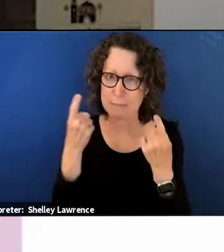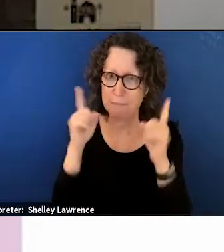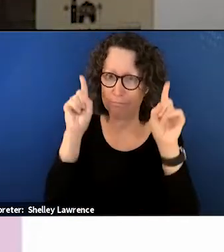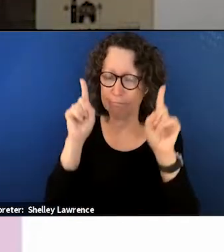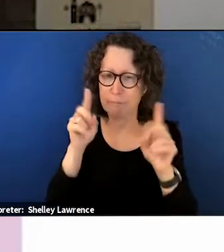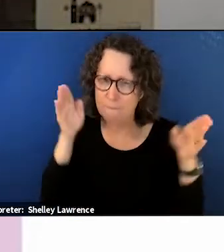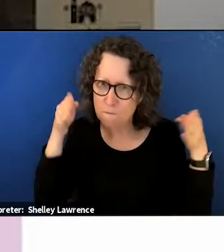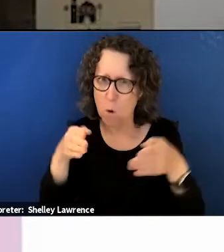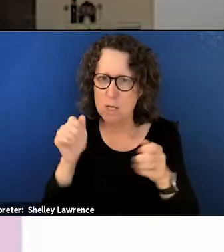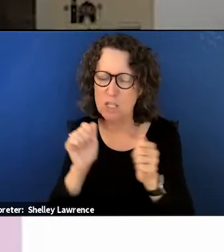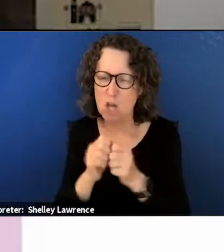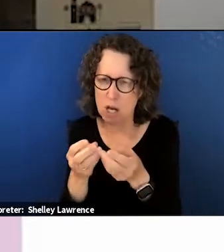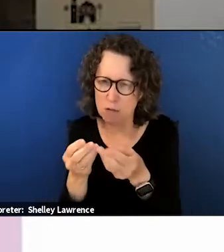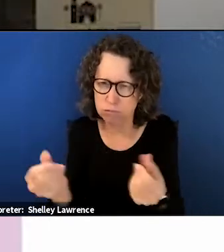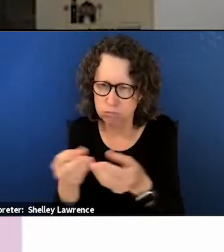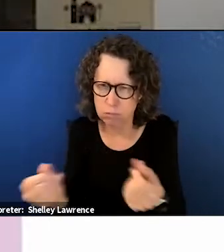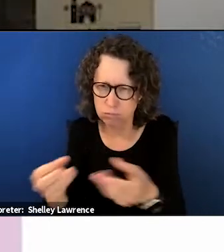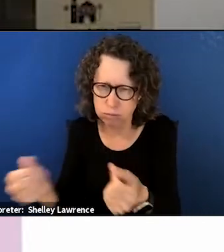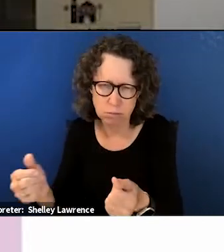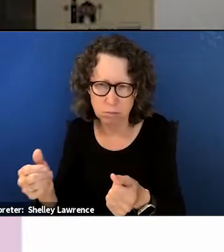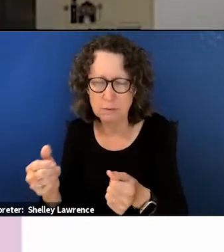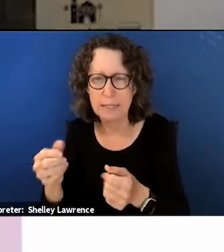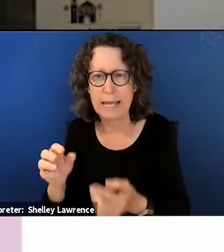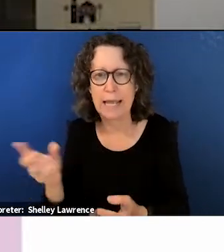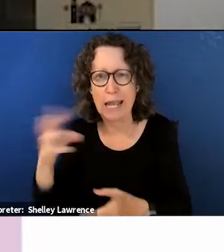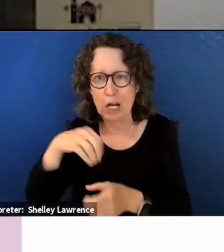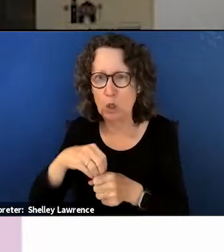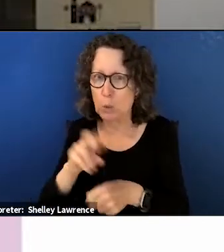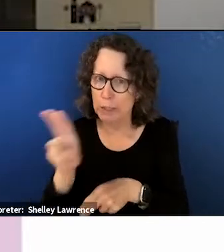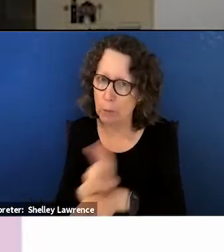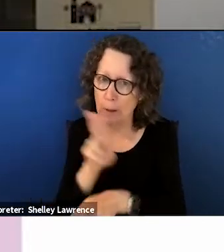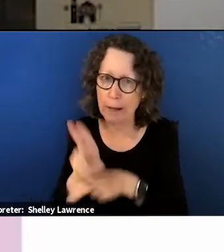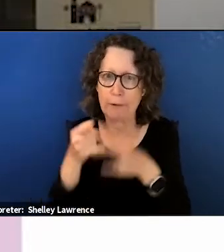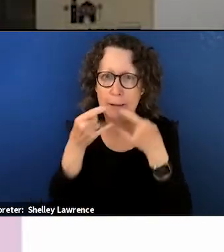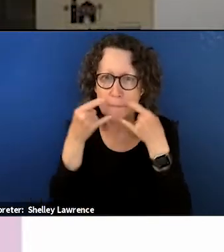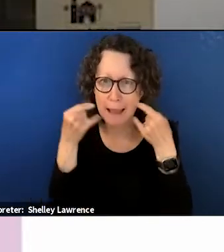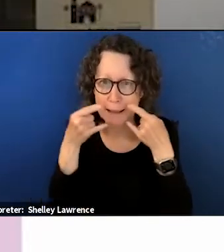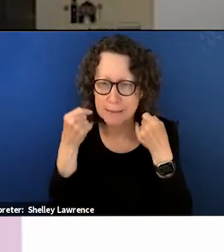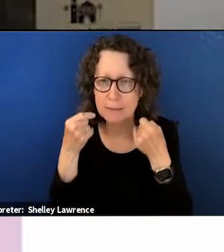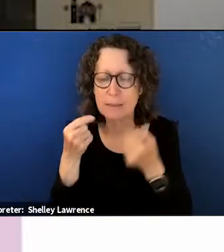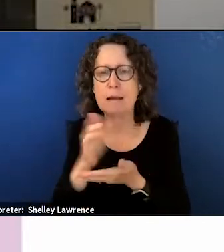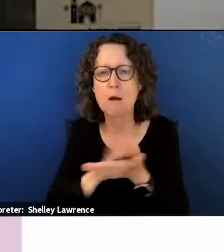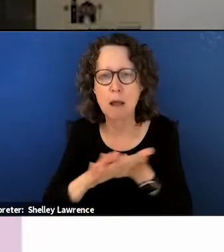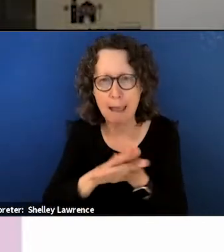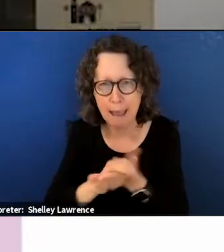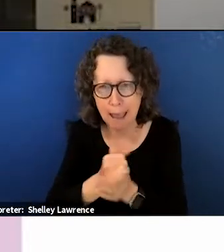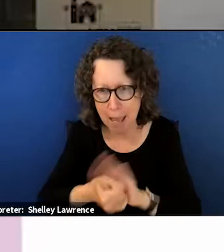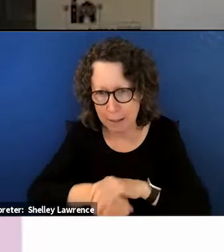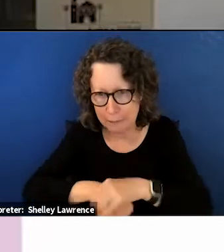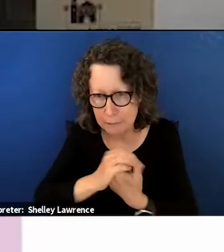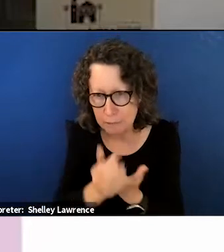on our mitigation efforts, including the wearing of the masks, the washing of hands,